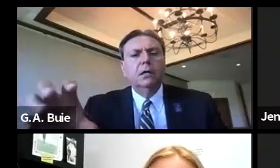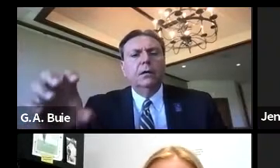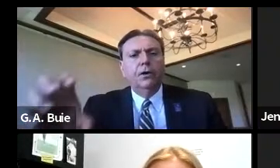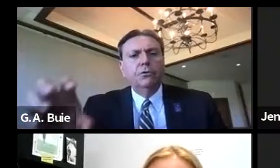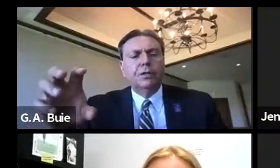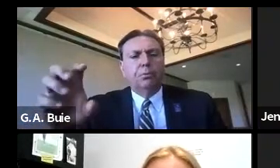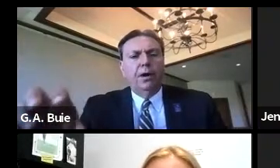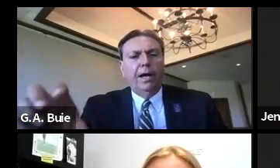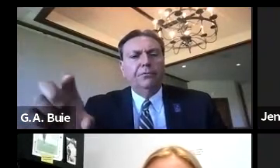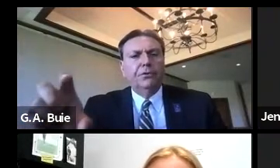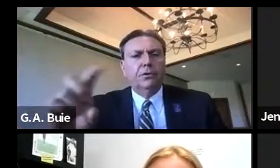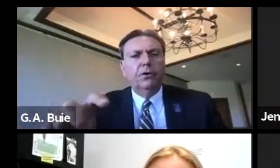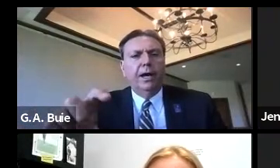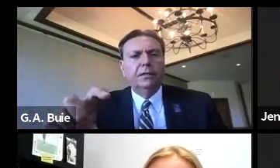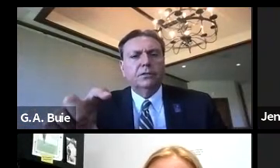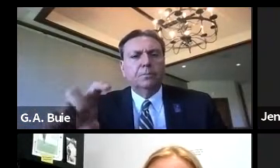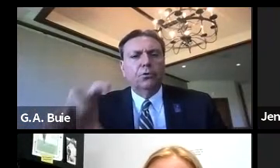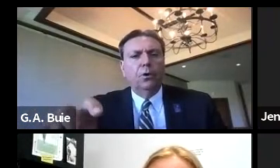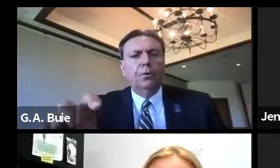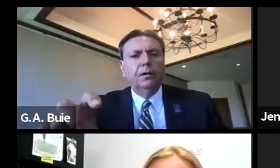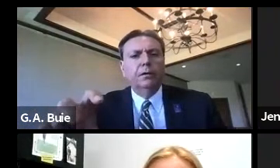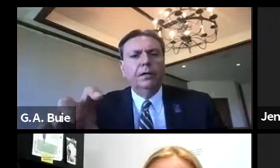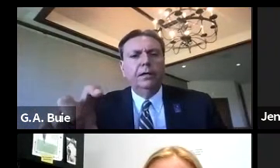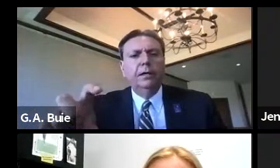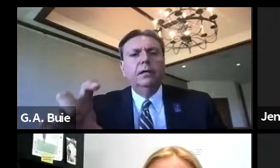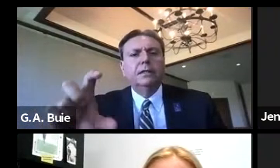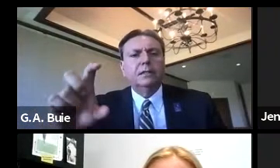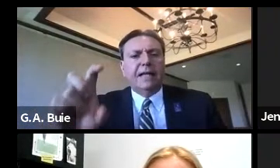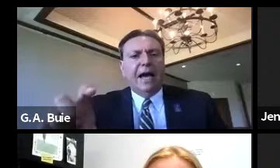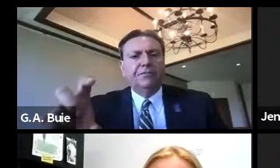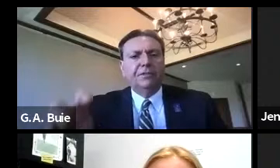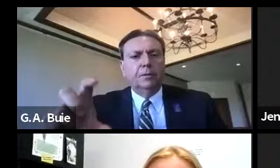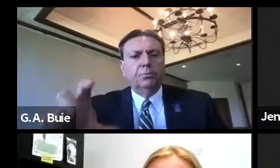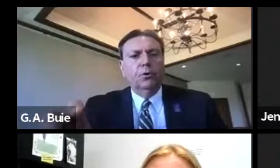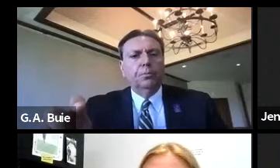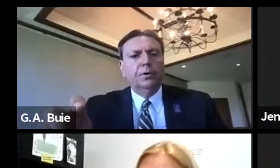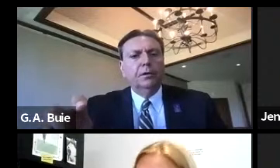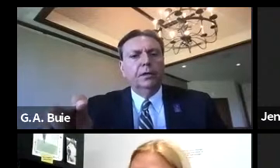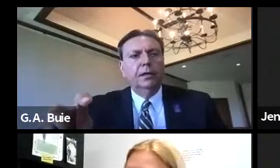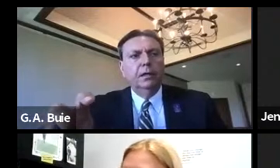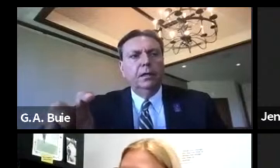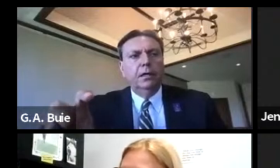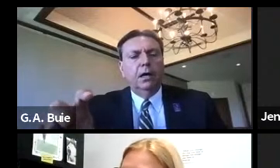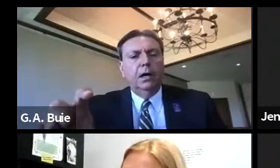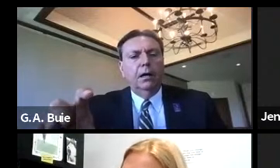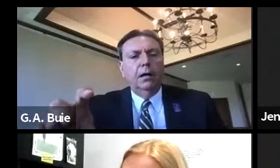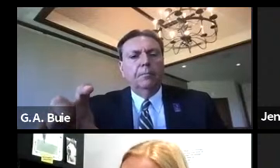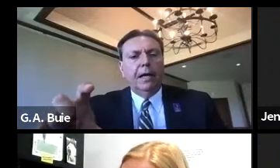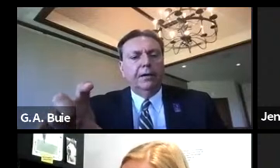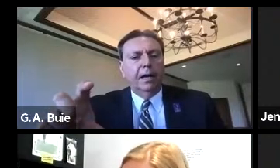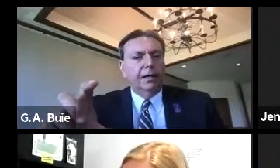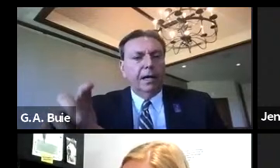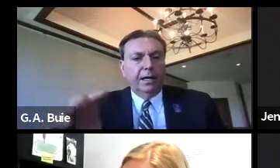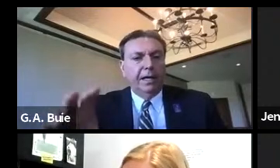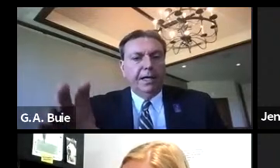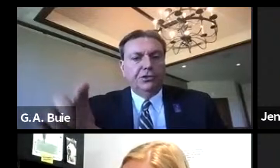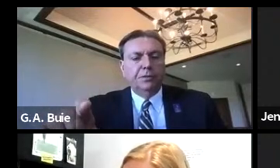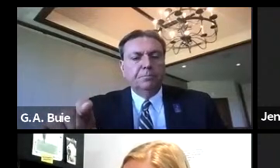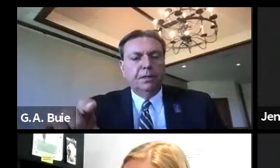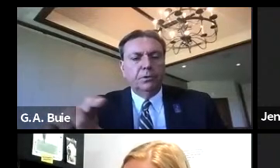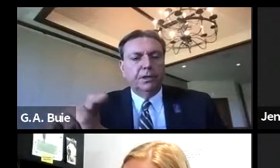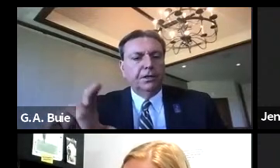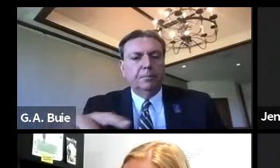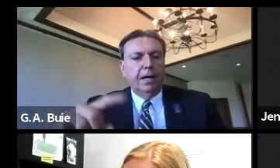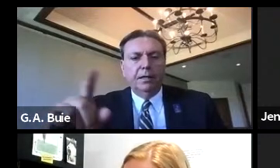balance. Those that plan their grants appropriately, staffed it appropriately. And